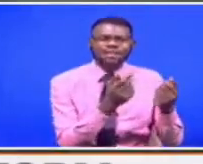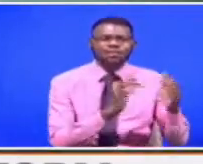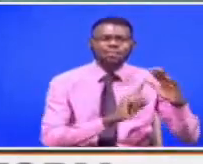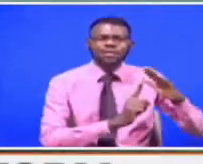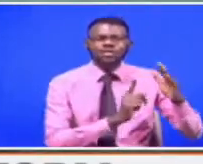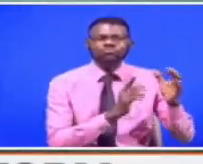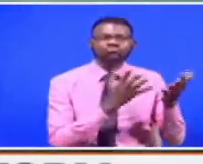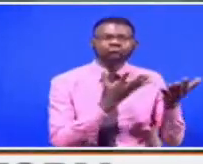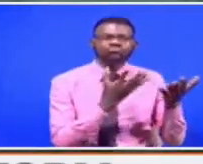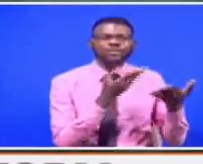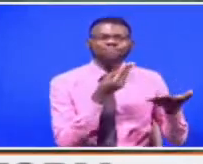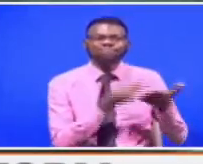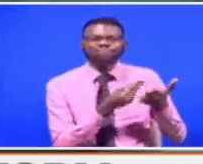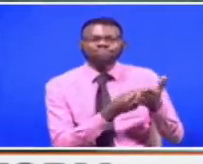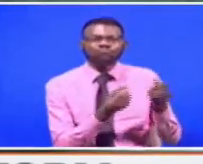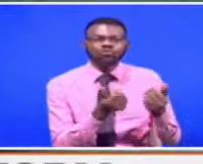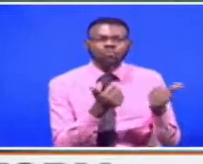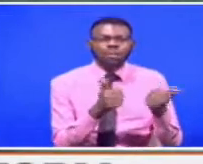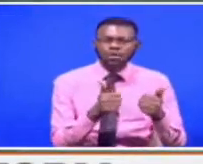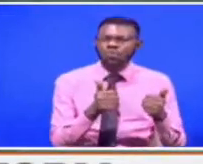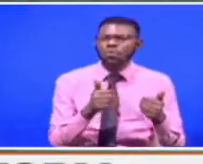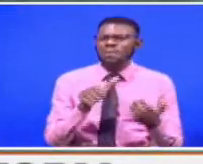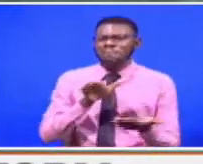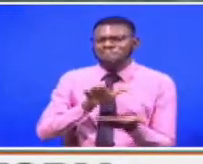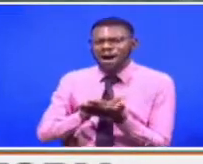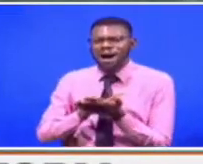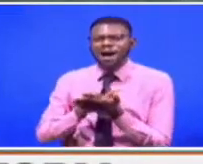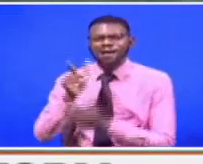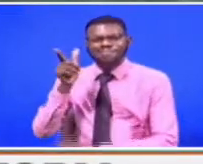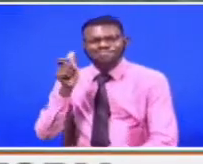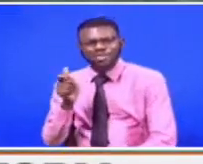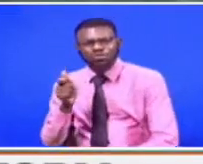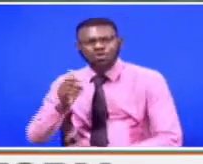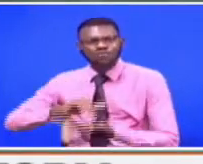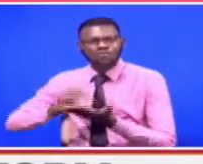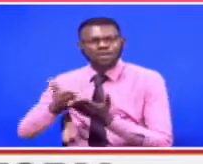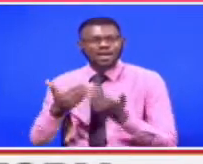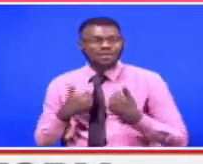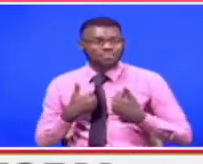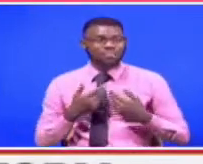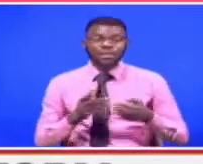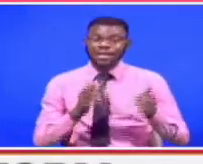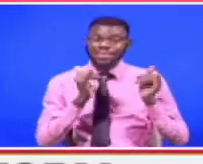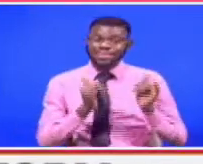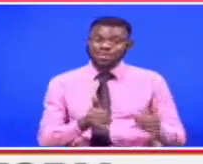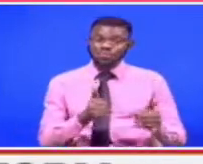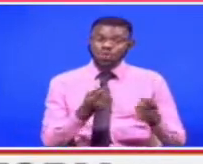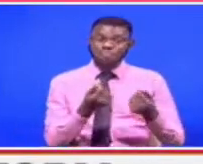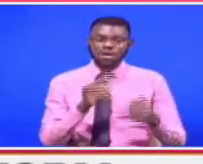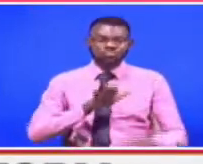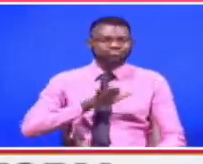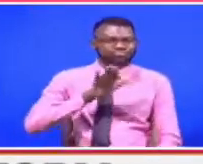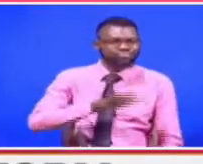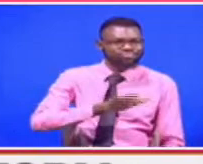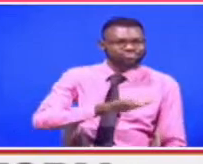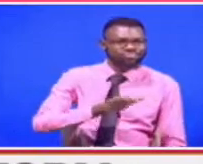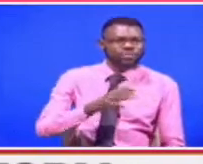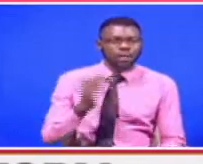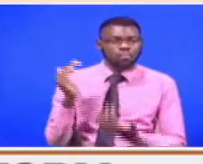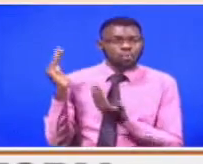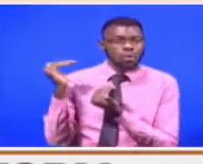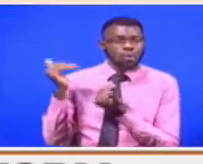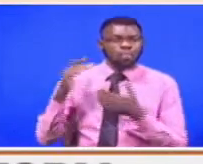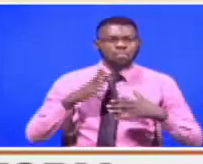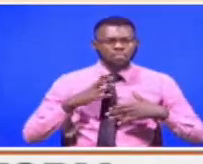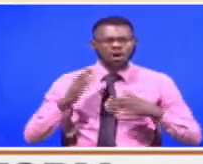held by banks and pension funds. The new central securities depository is said to see more individuals